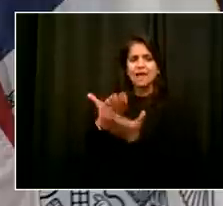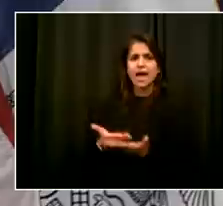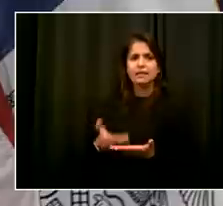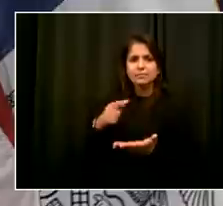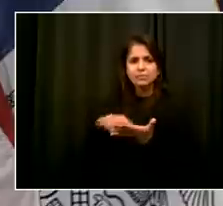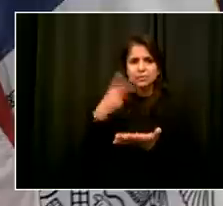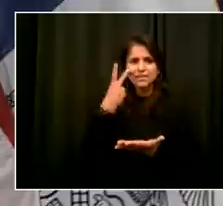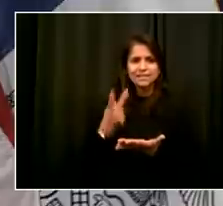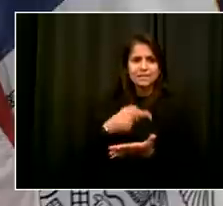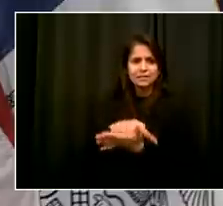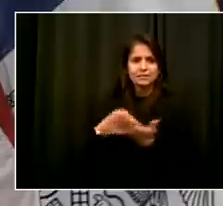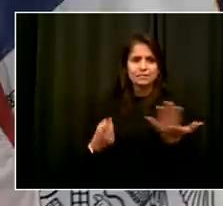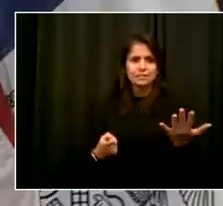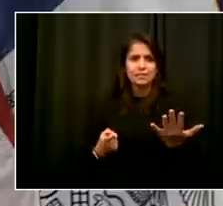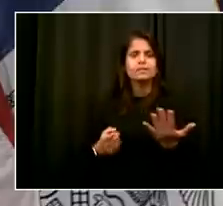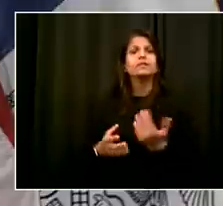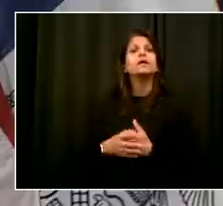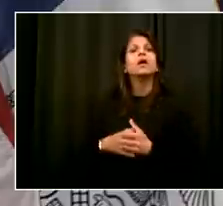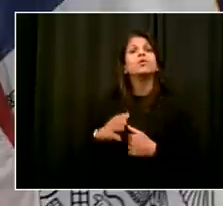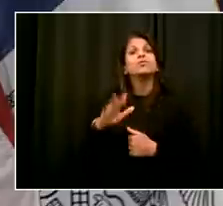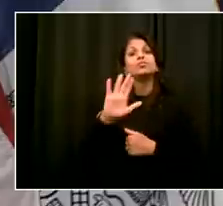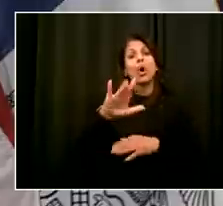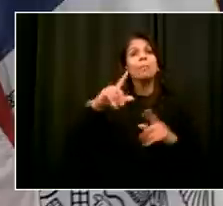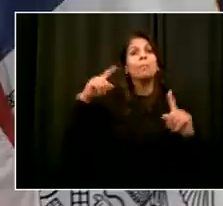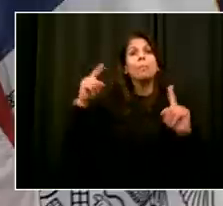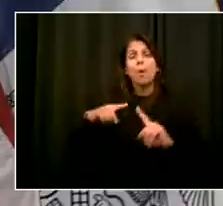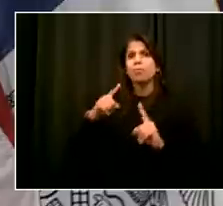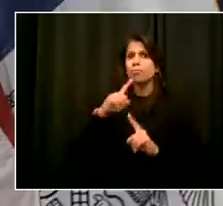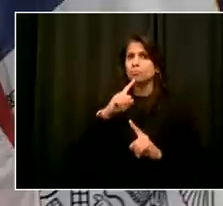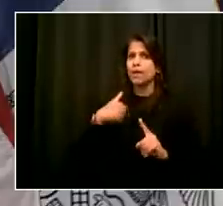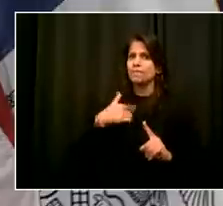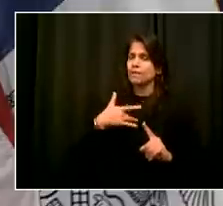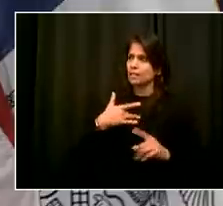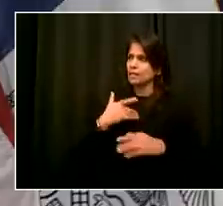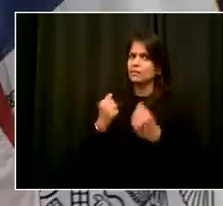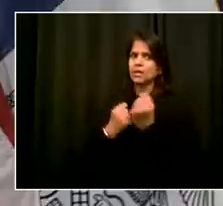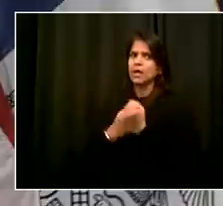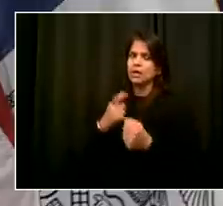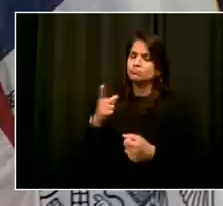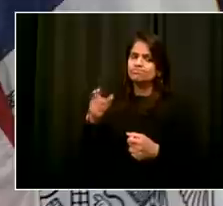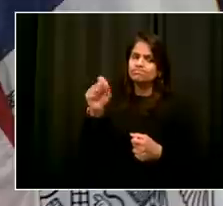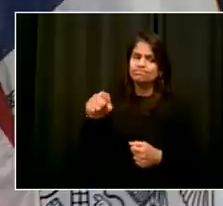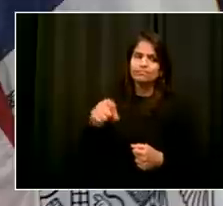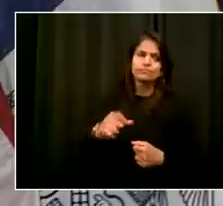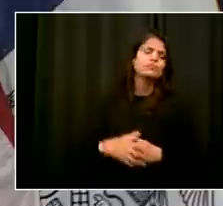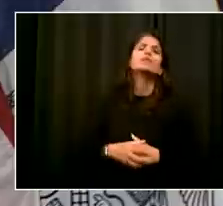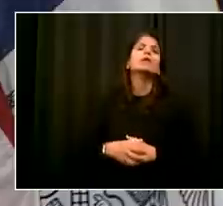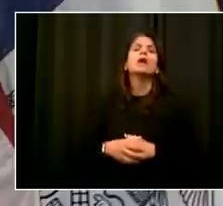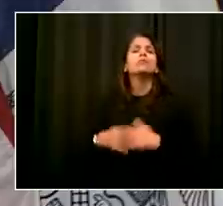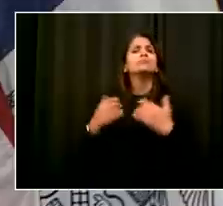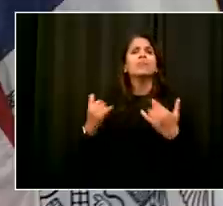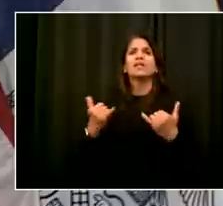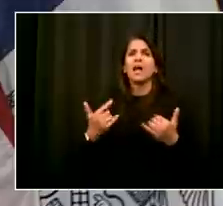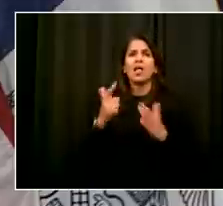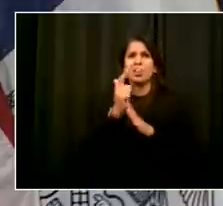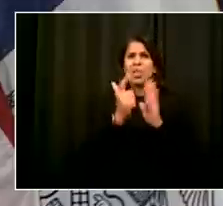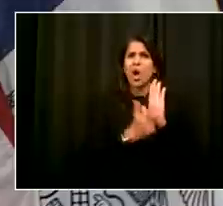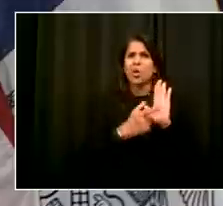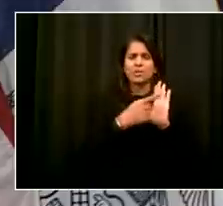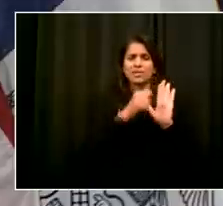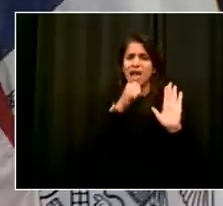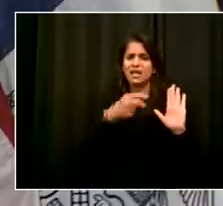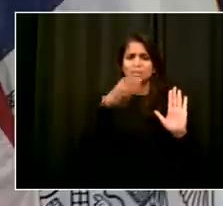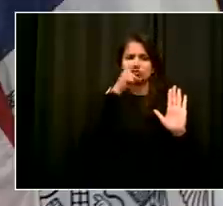something I feel very strongly about. There's not clear enough, strong enough consequences in the law for drivers who hurt their fellow New Yorkers or